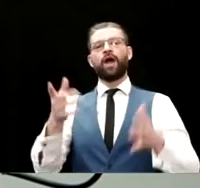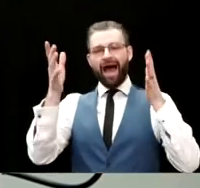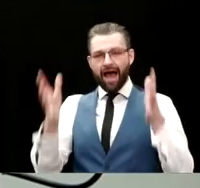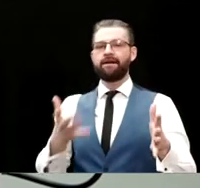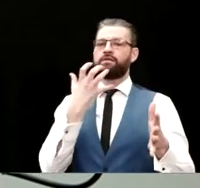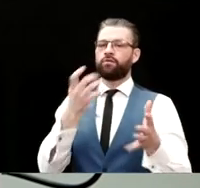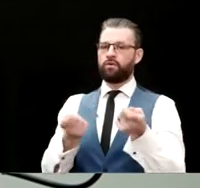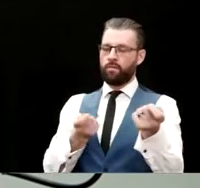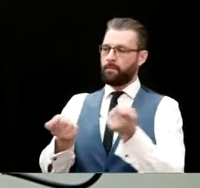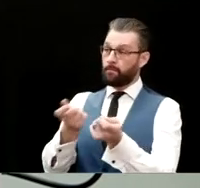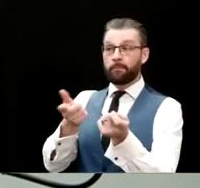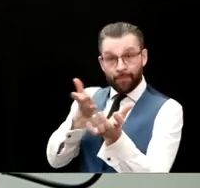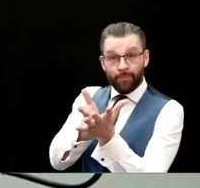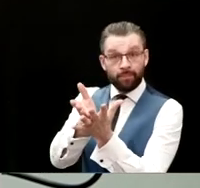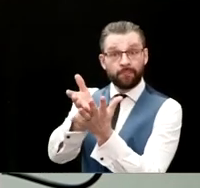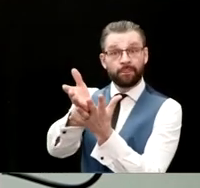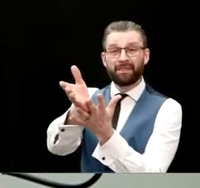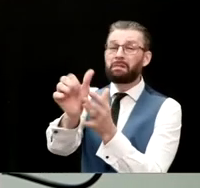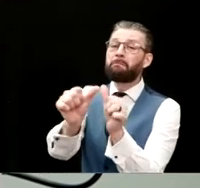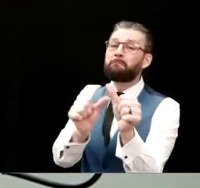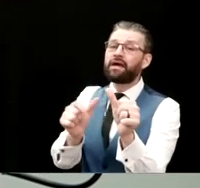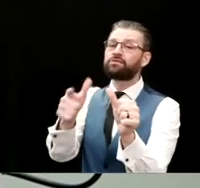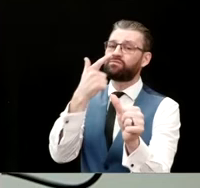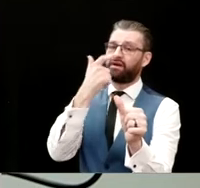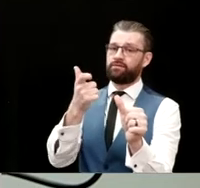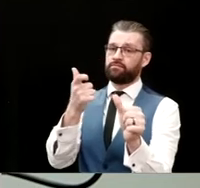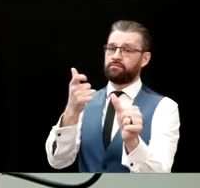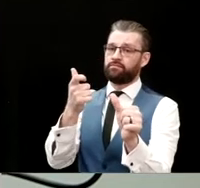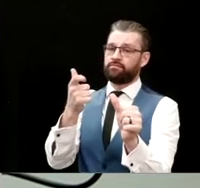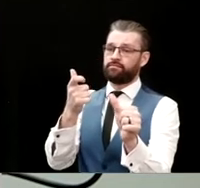cope with, and you got through it as best you could.